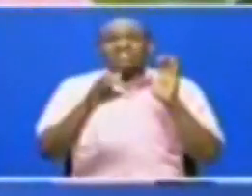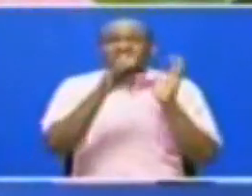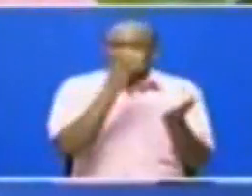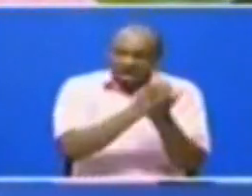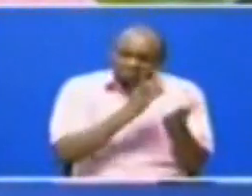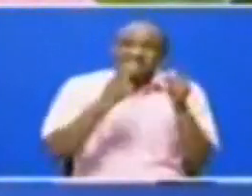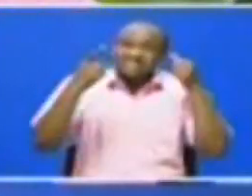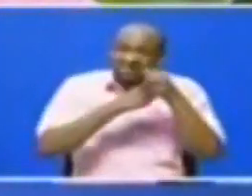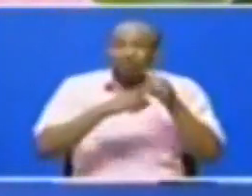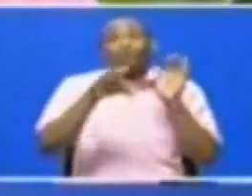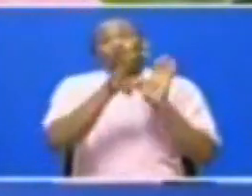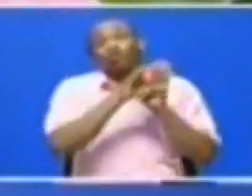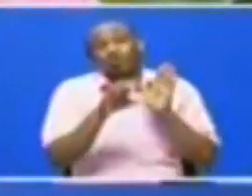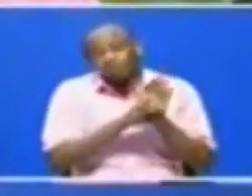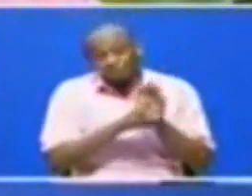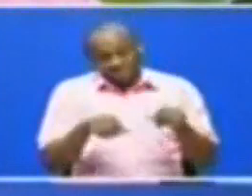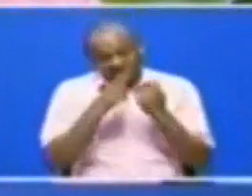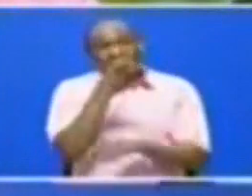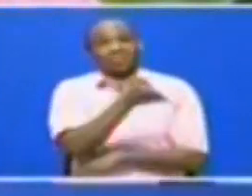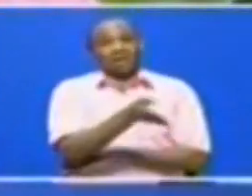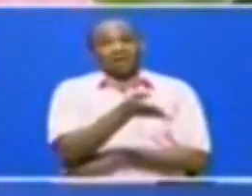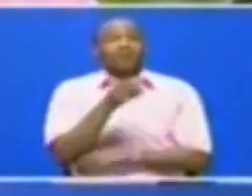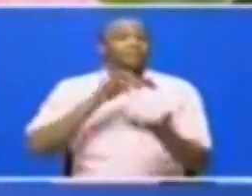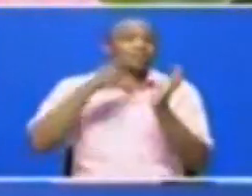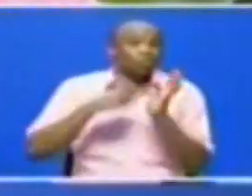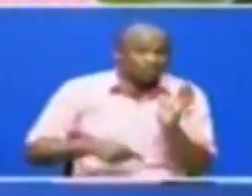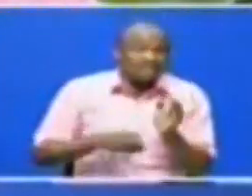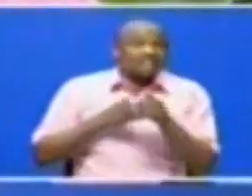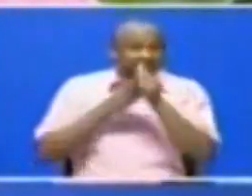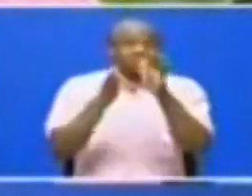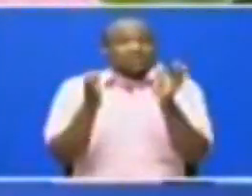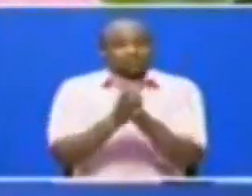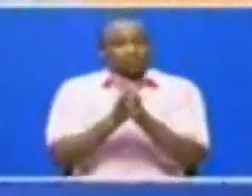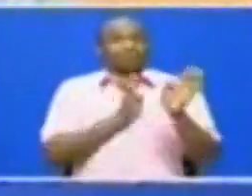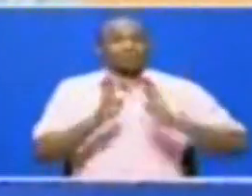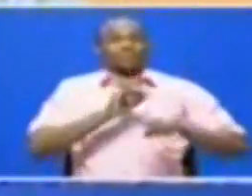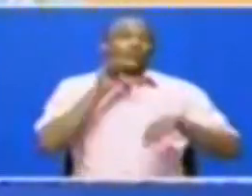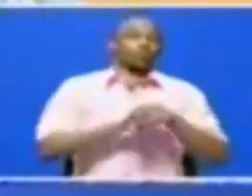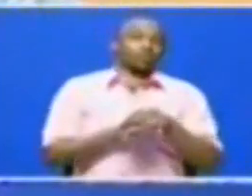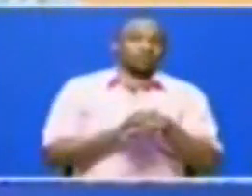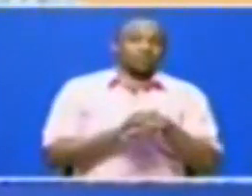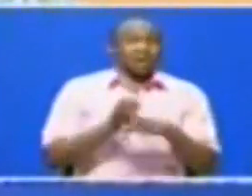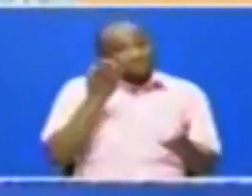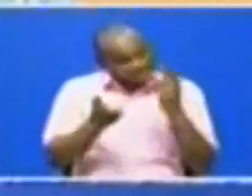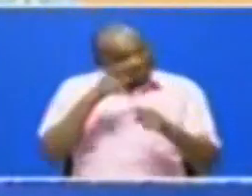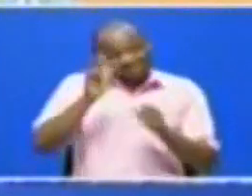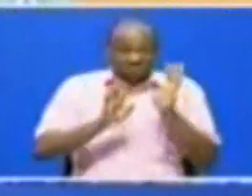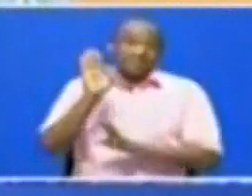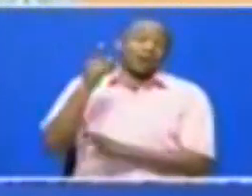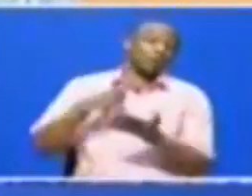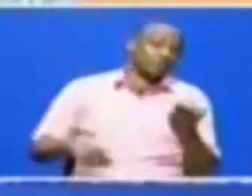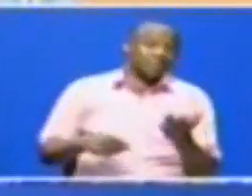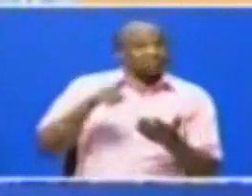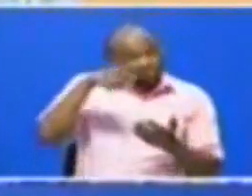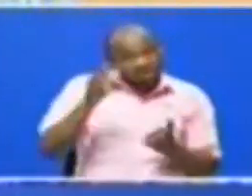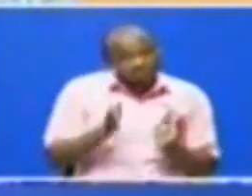6 of the Constitution, which relate to leadership and integrity. Maybe he's behaving the way he is because he was